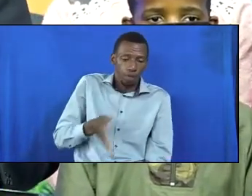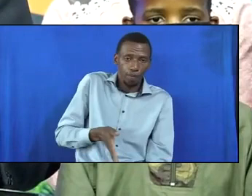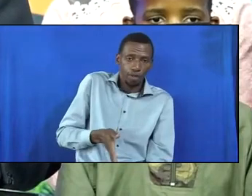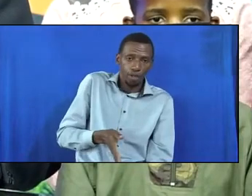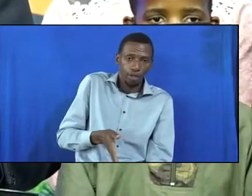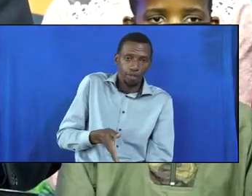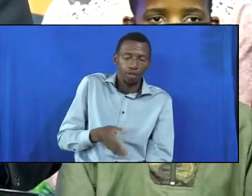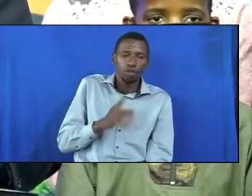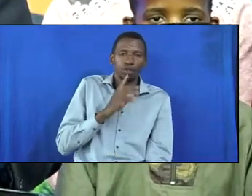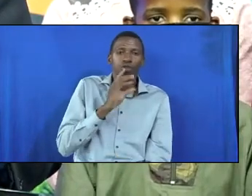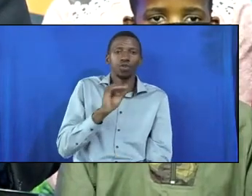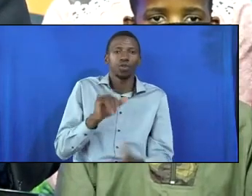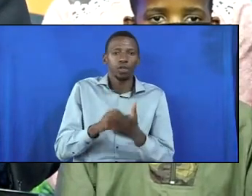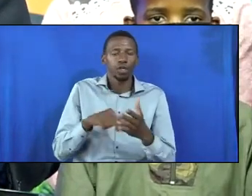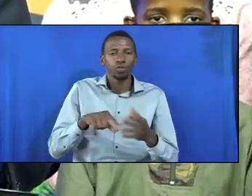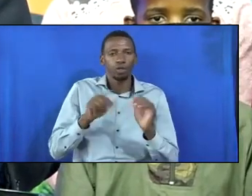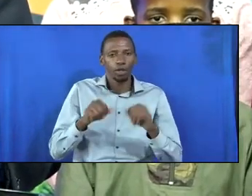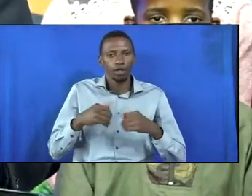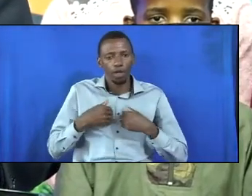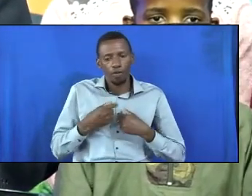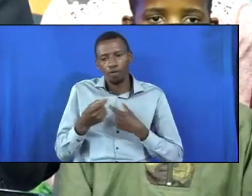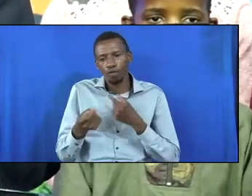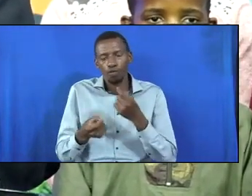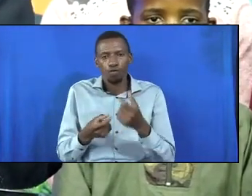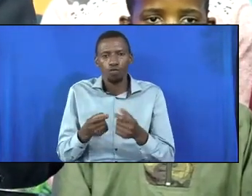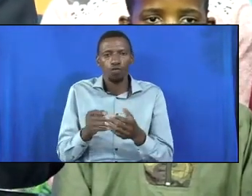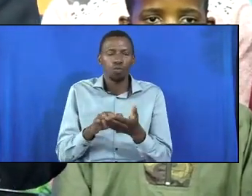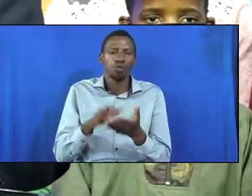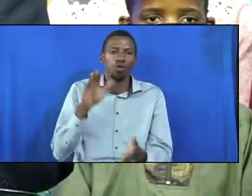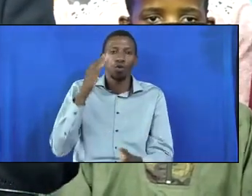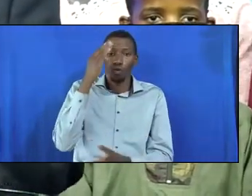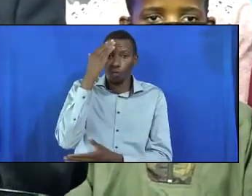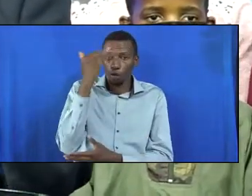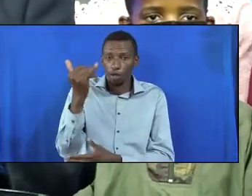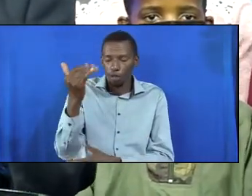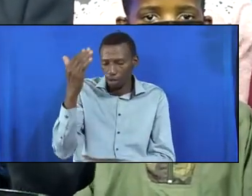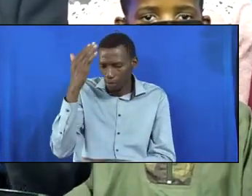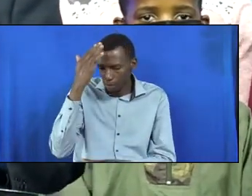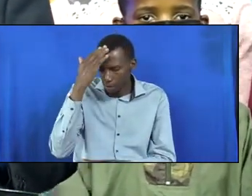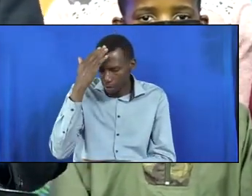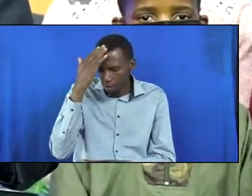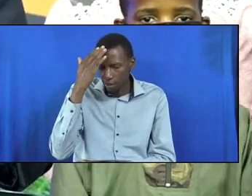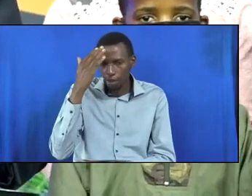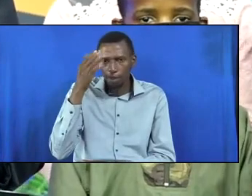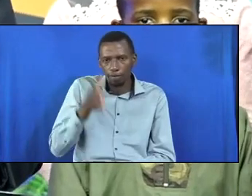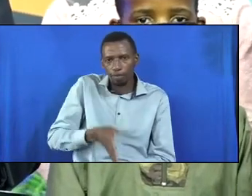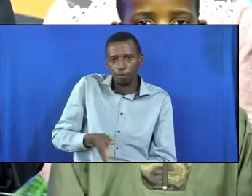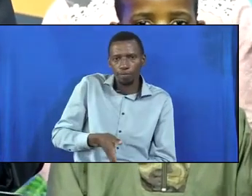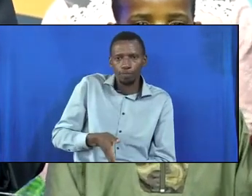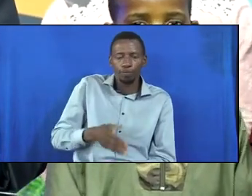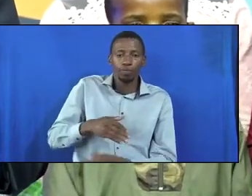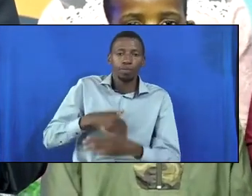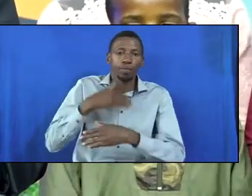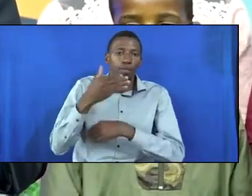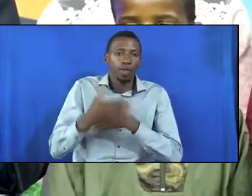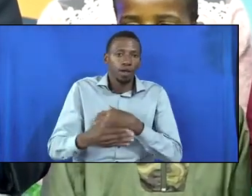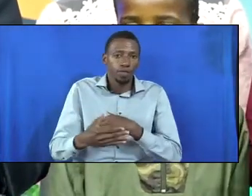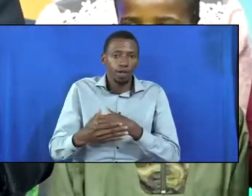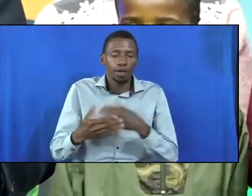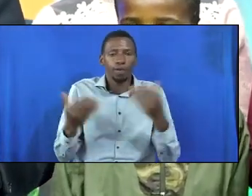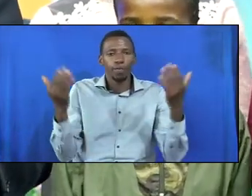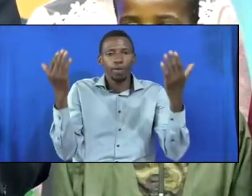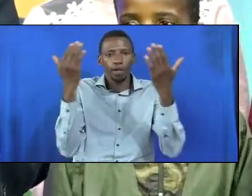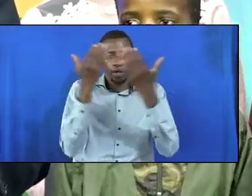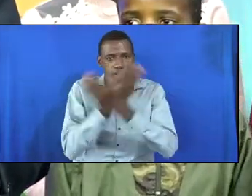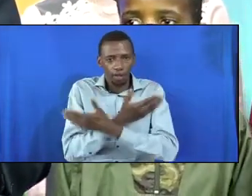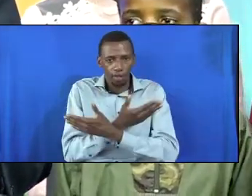more. But now I say Monday midnight because I realize after the night vigil, quite a number may be